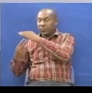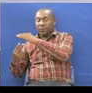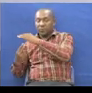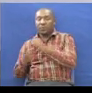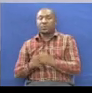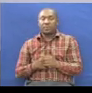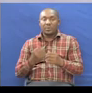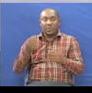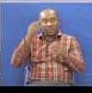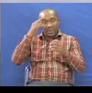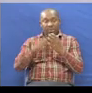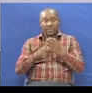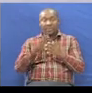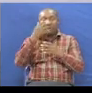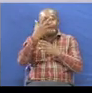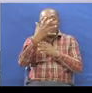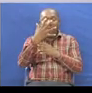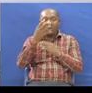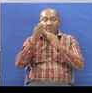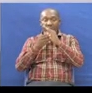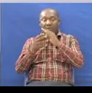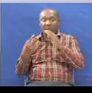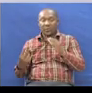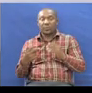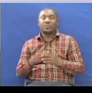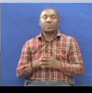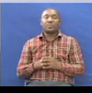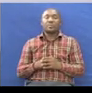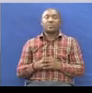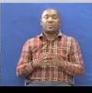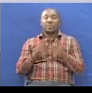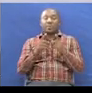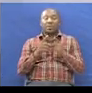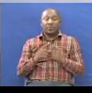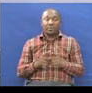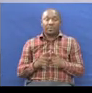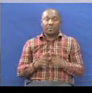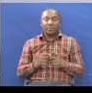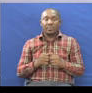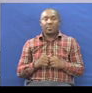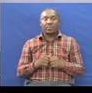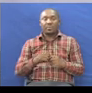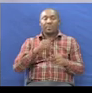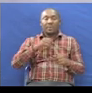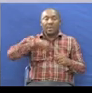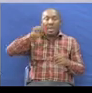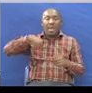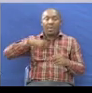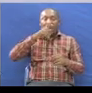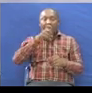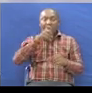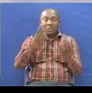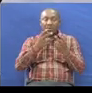to 5 over 2, negative 5 over 2. Therefore, our x is equal